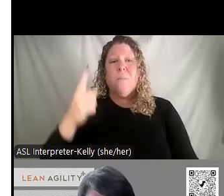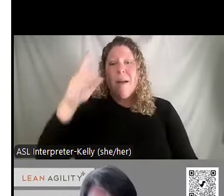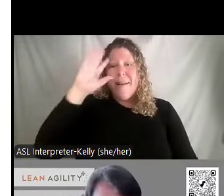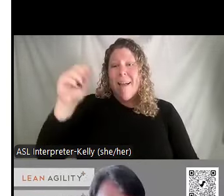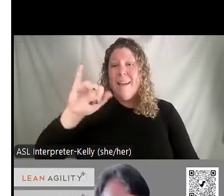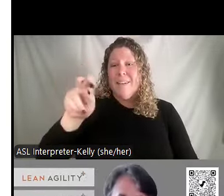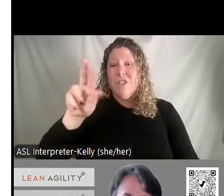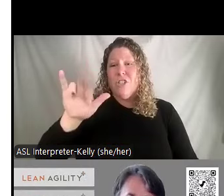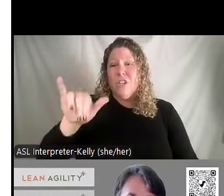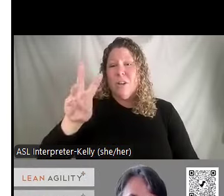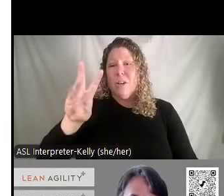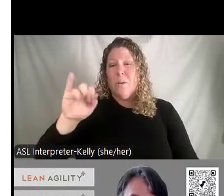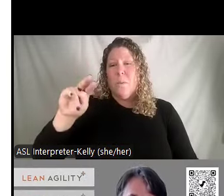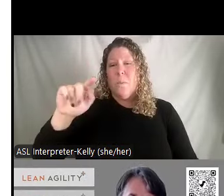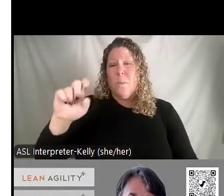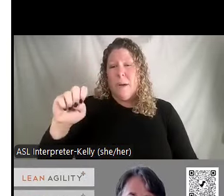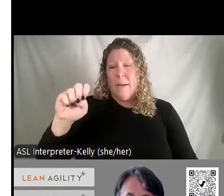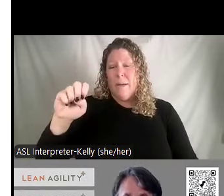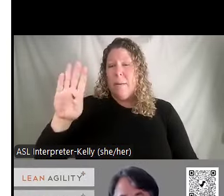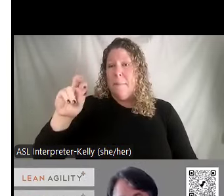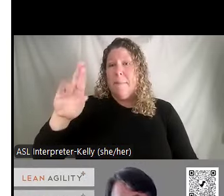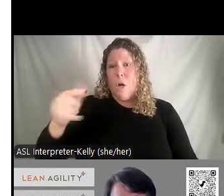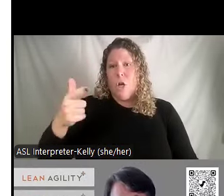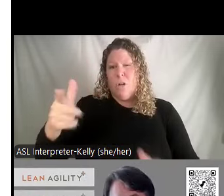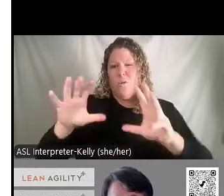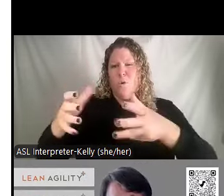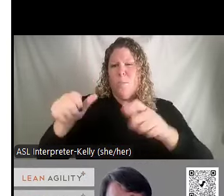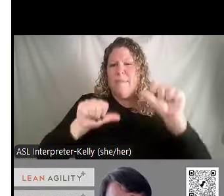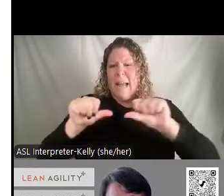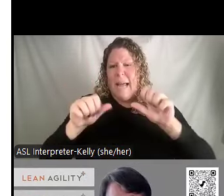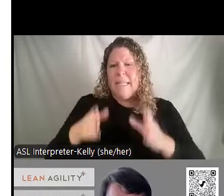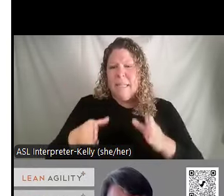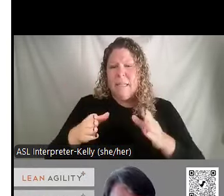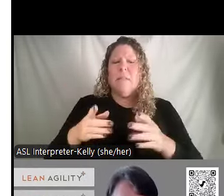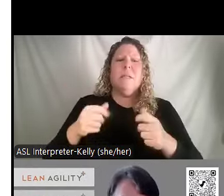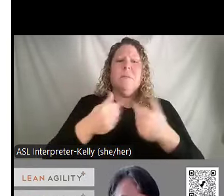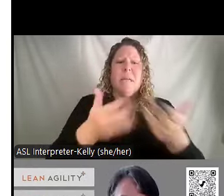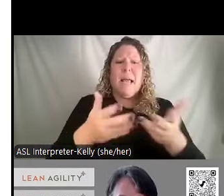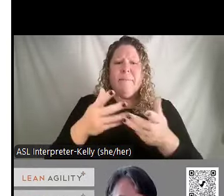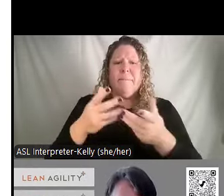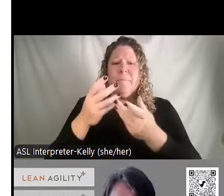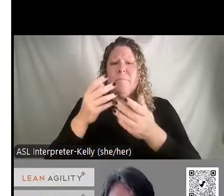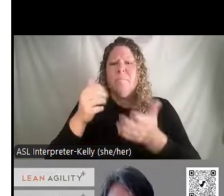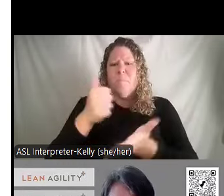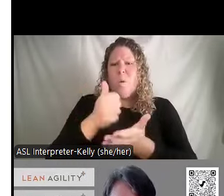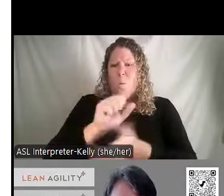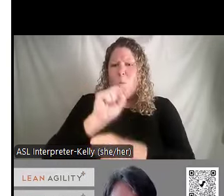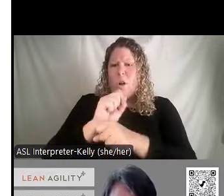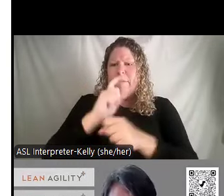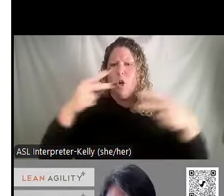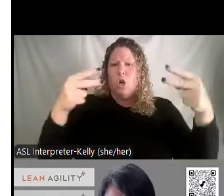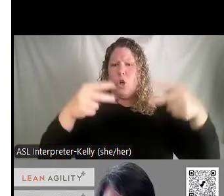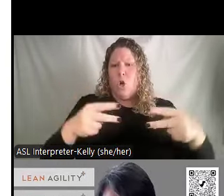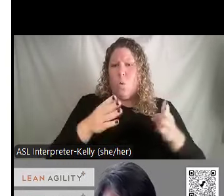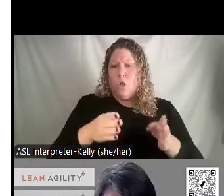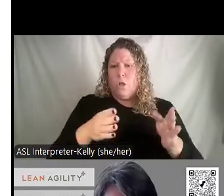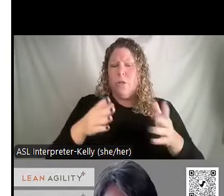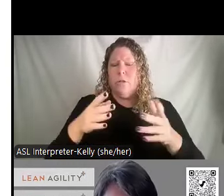scientist. He took a group of coders and he gave them multiple things to work on. And he said, okay, let's see